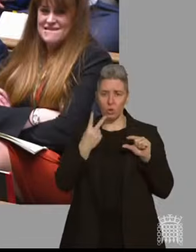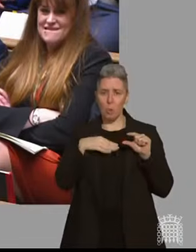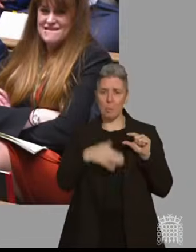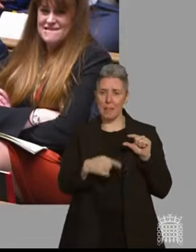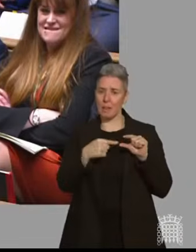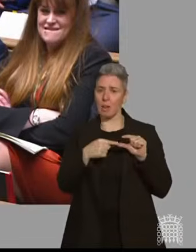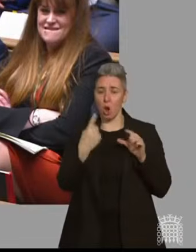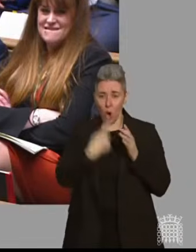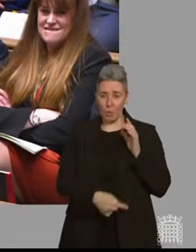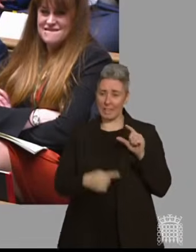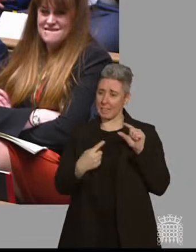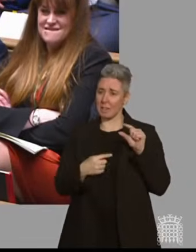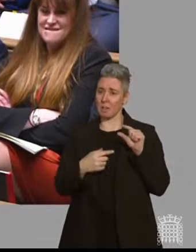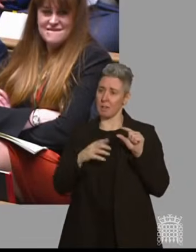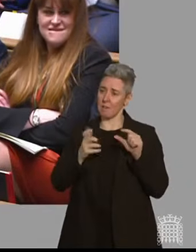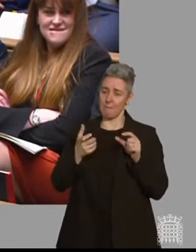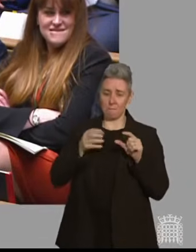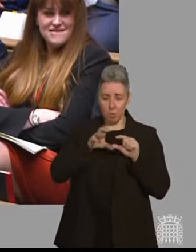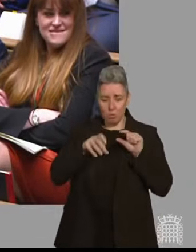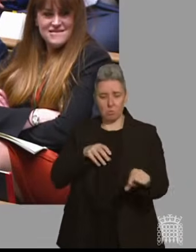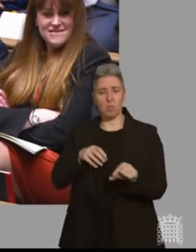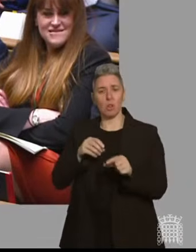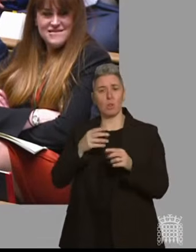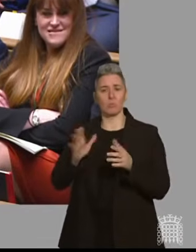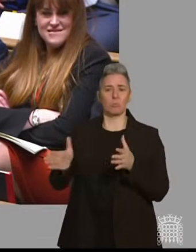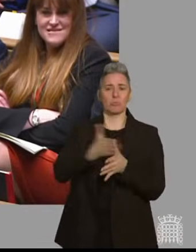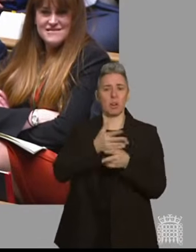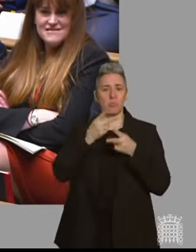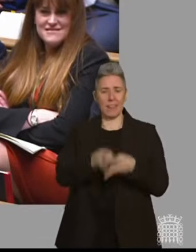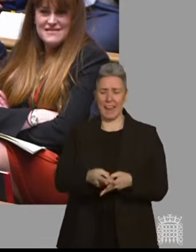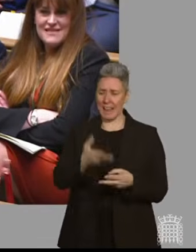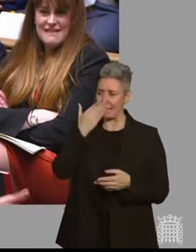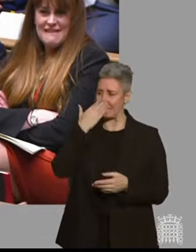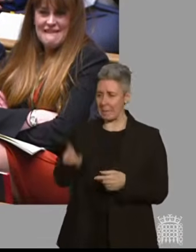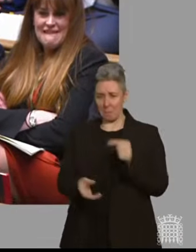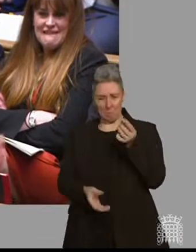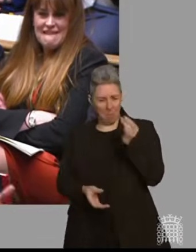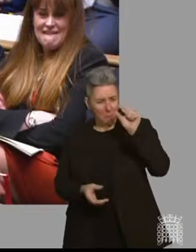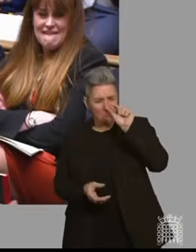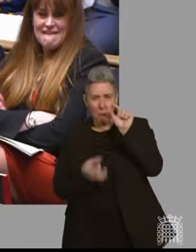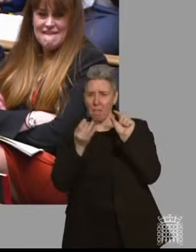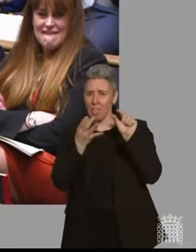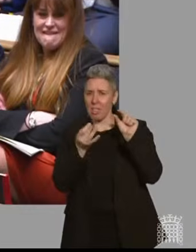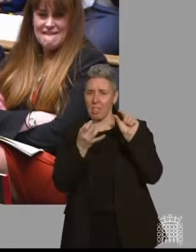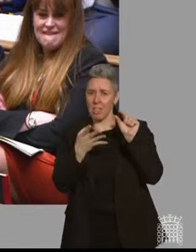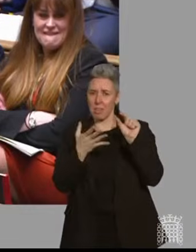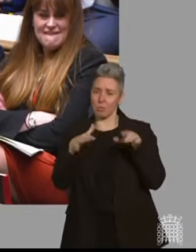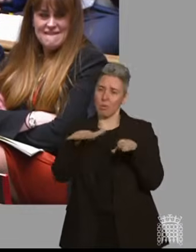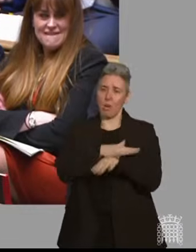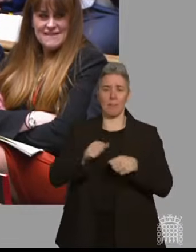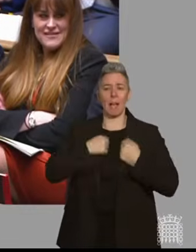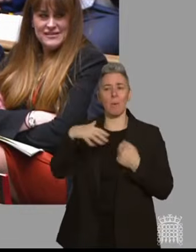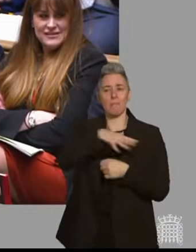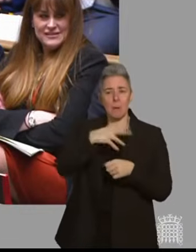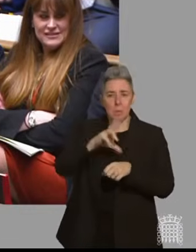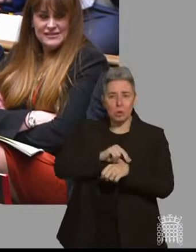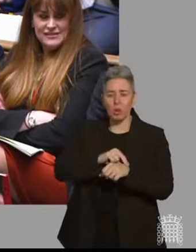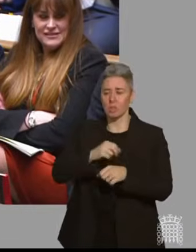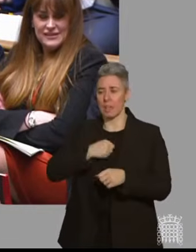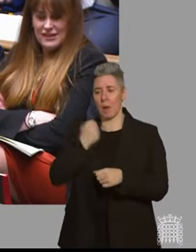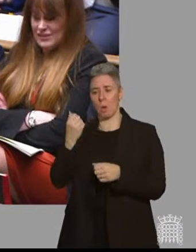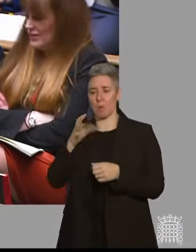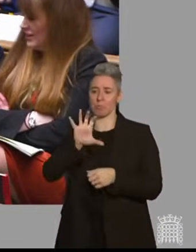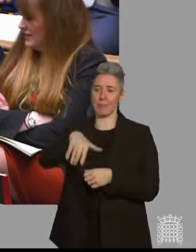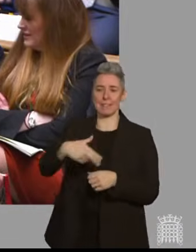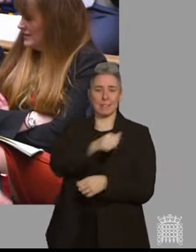small amount for our amazing family doctors and practice nurses who are, after all, the front door of the NHS. So can our